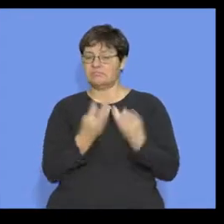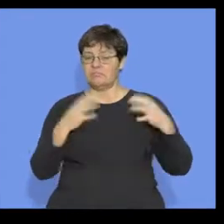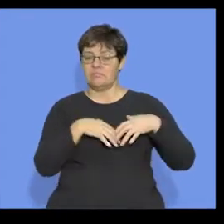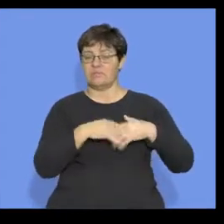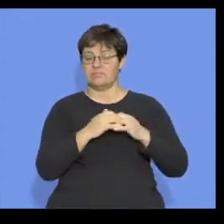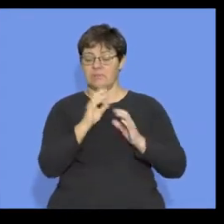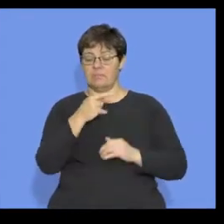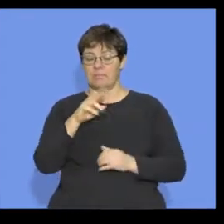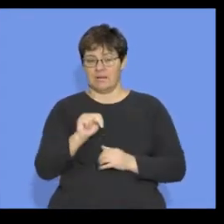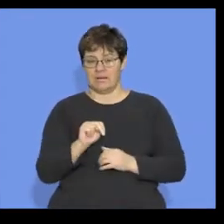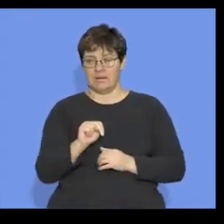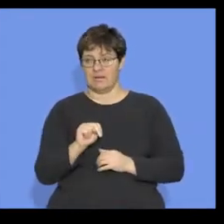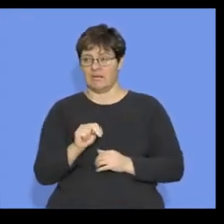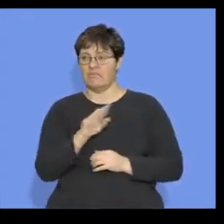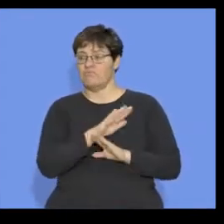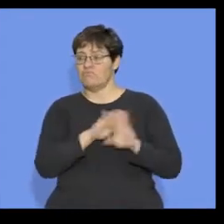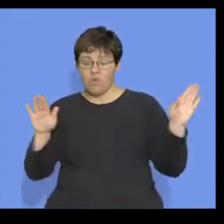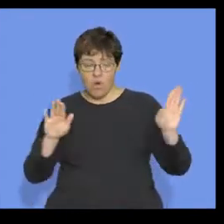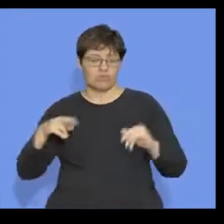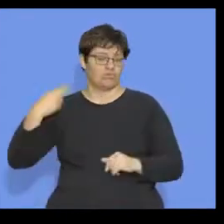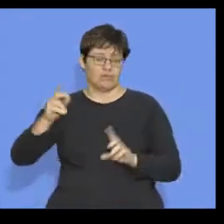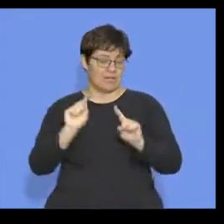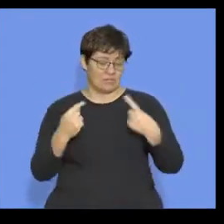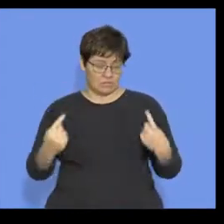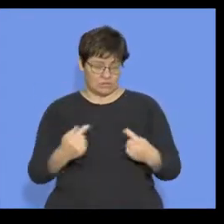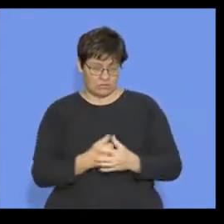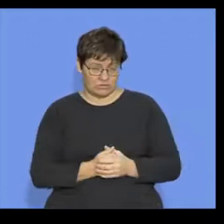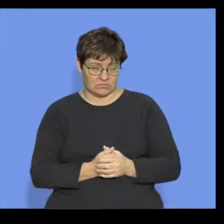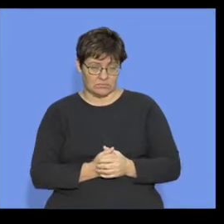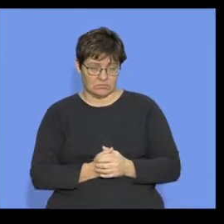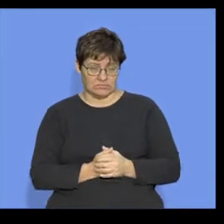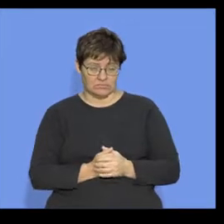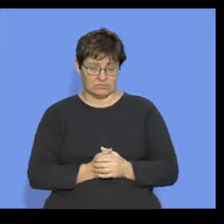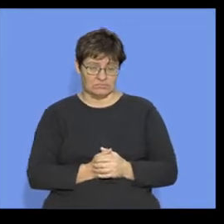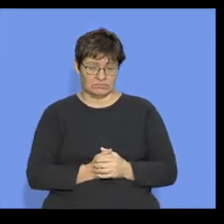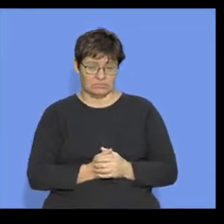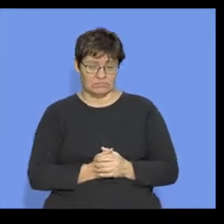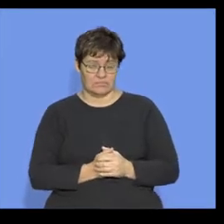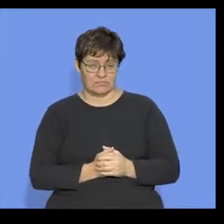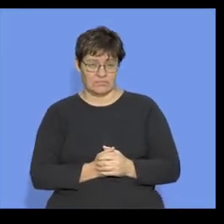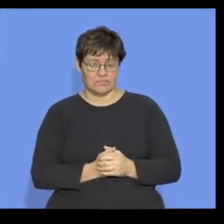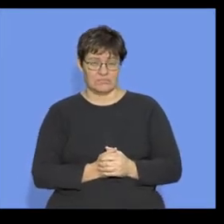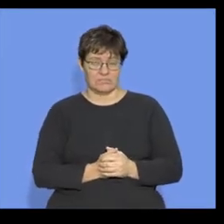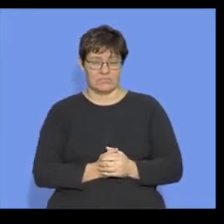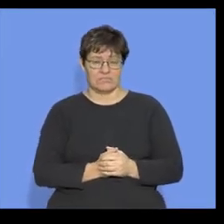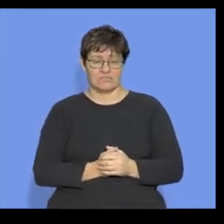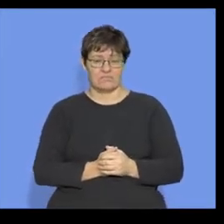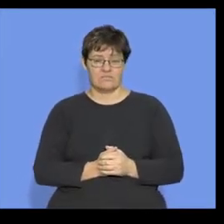be made if digits cannot be repeated? Very important. We cannot repeat digits here.